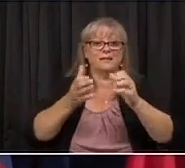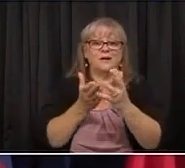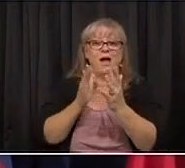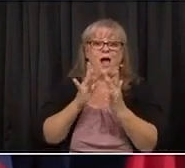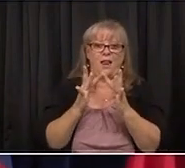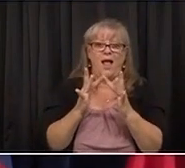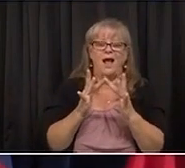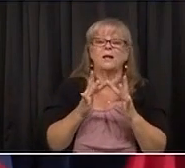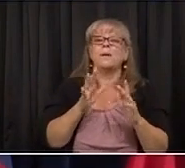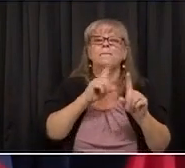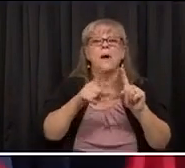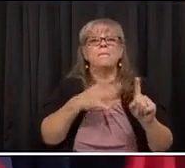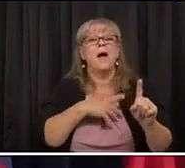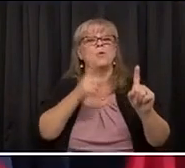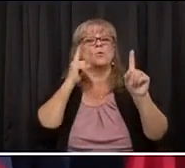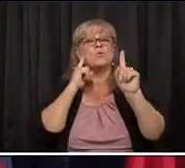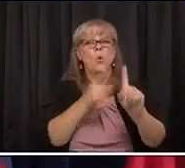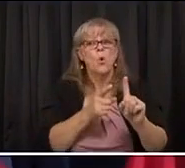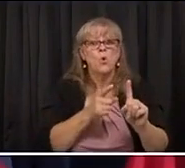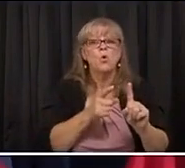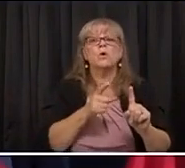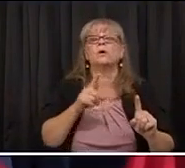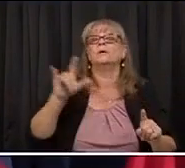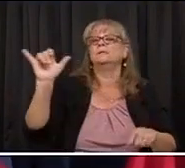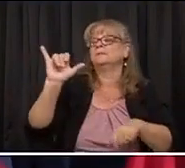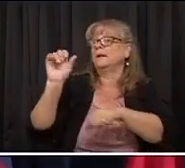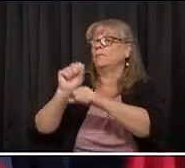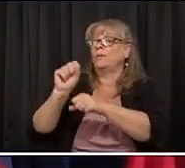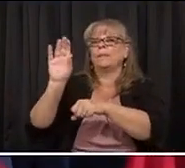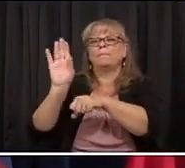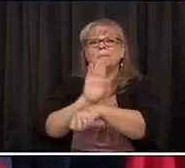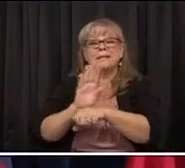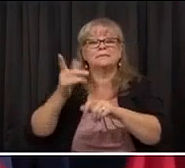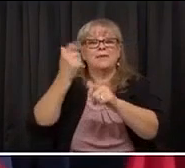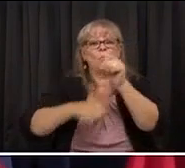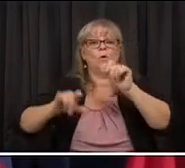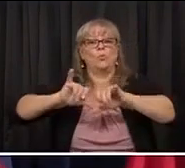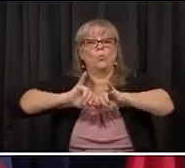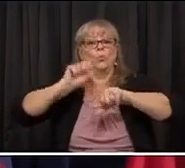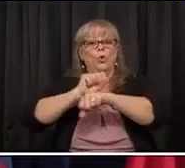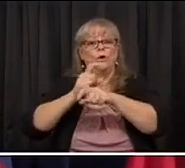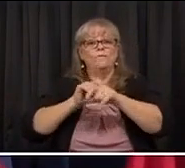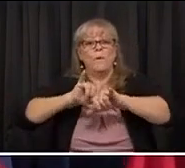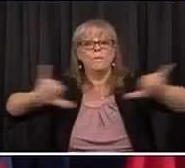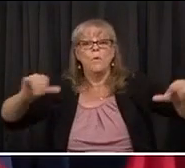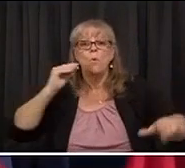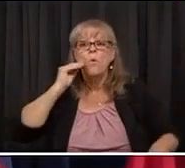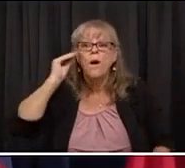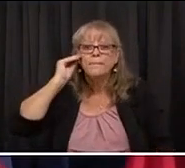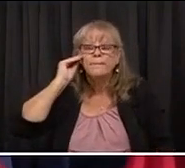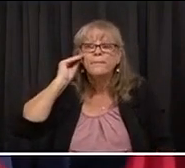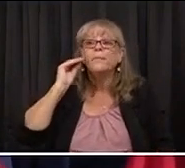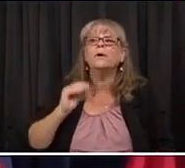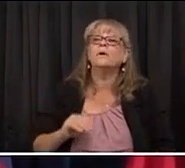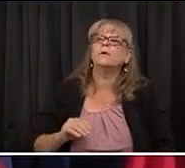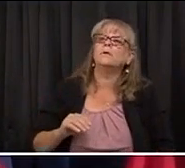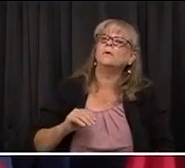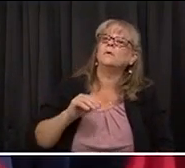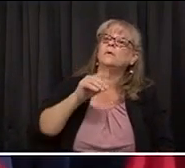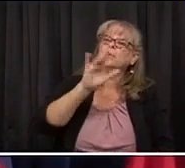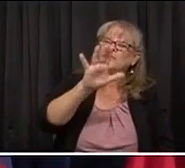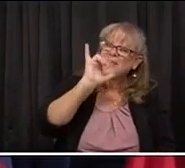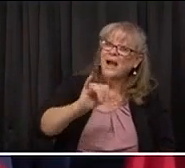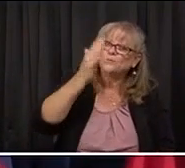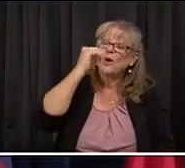just like it is with an office, you want to isolate it to a cohort. And testing plays a very important role in that, in determining and giving you